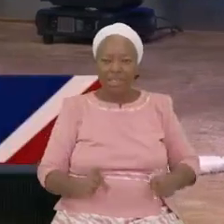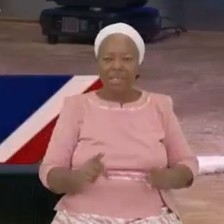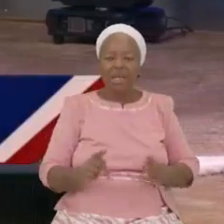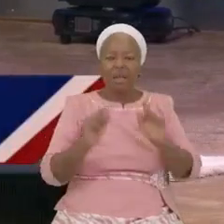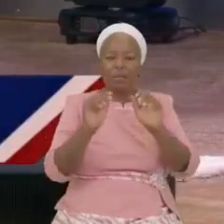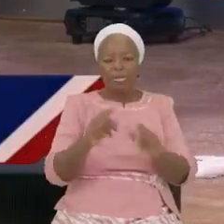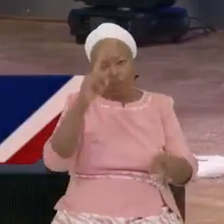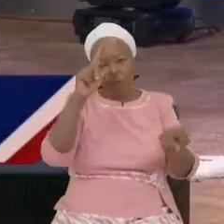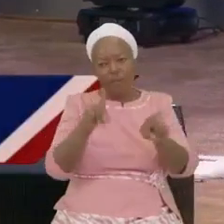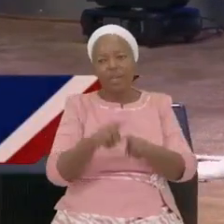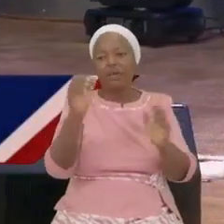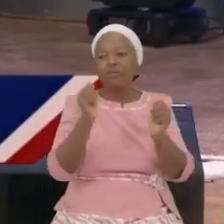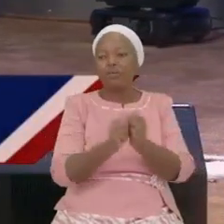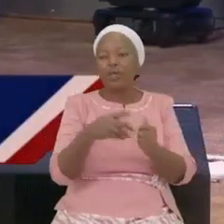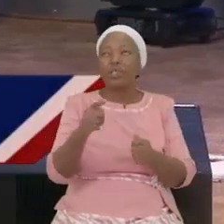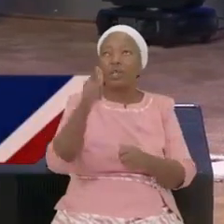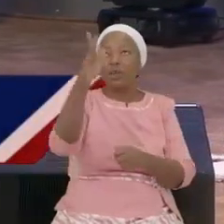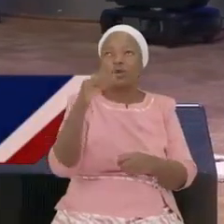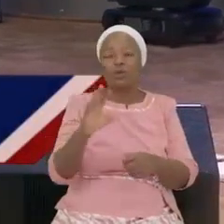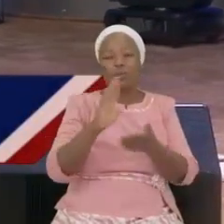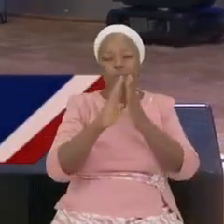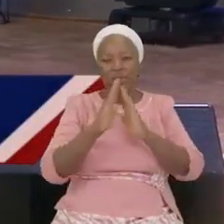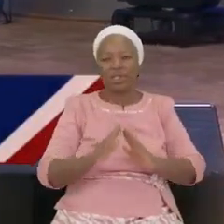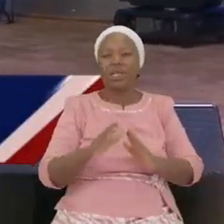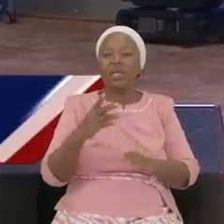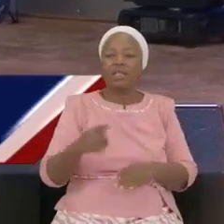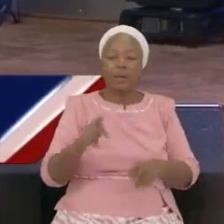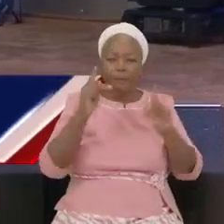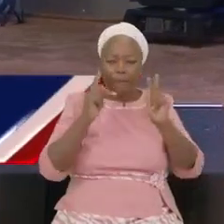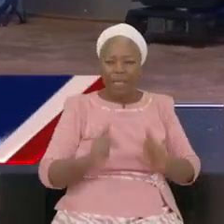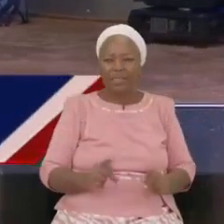covenant with the God of peace. The personal